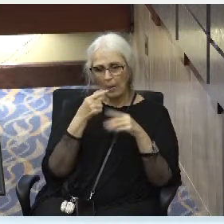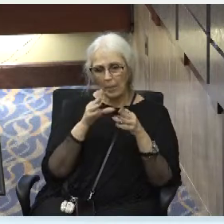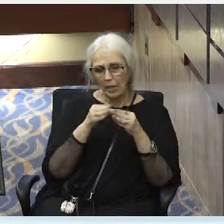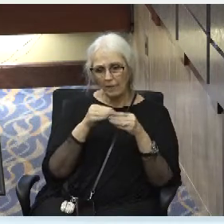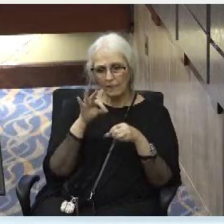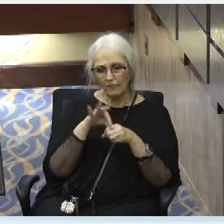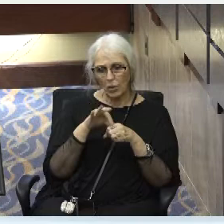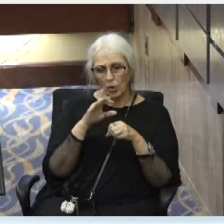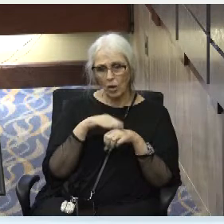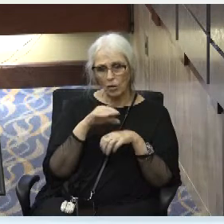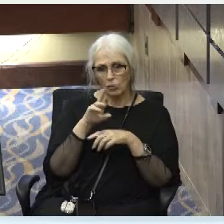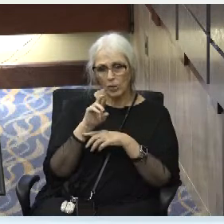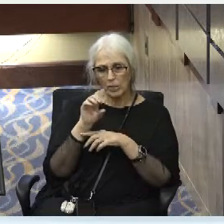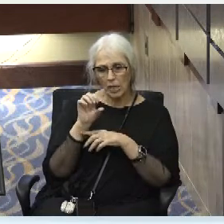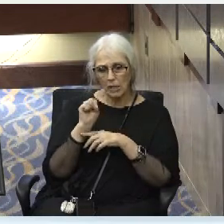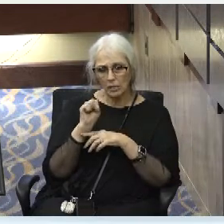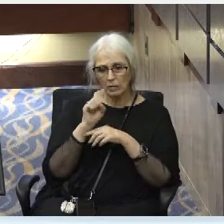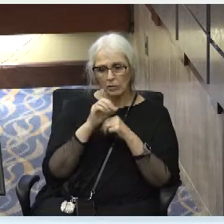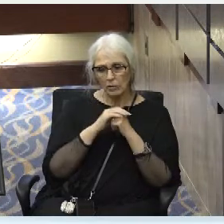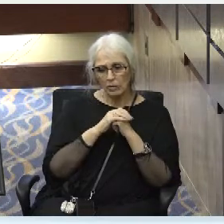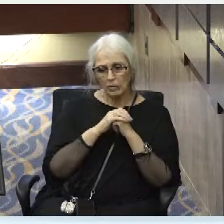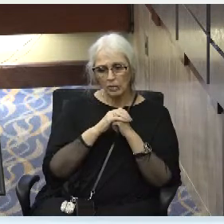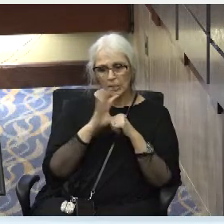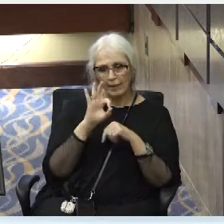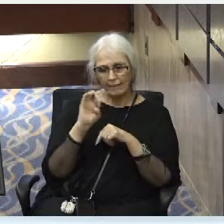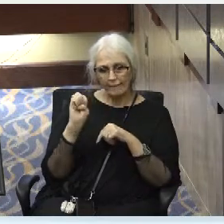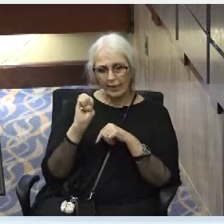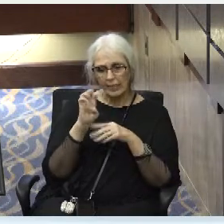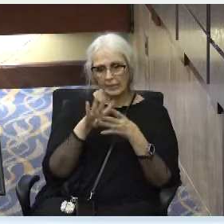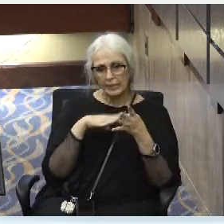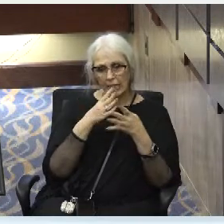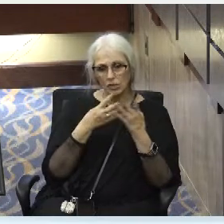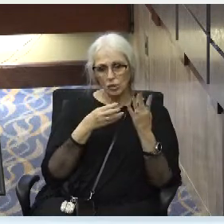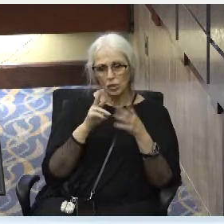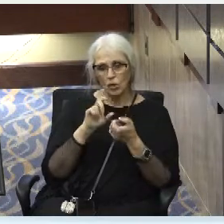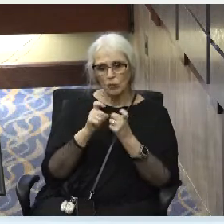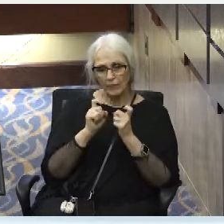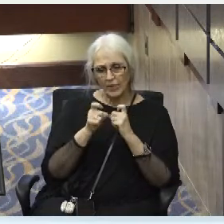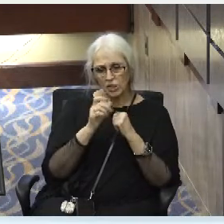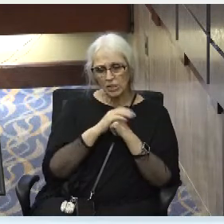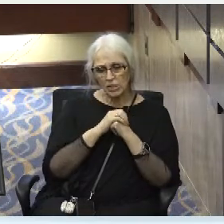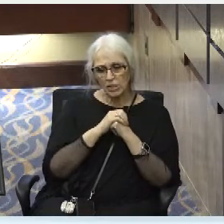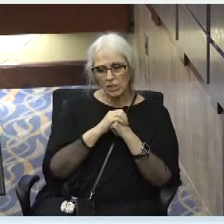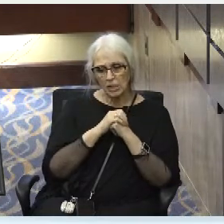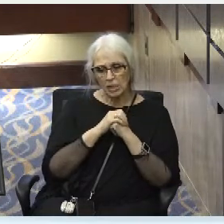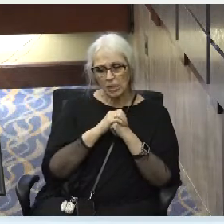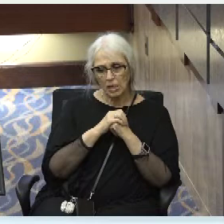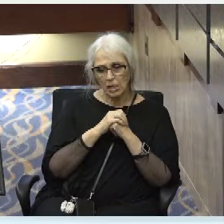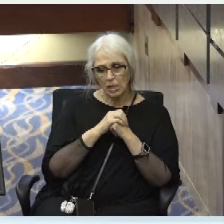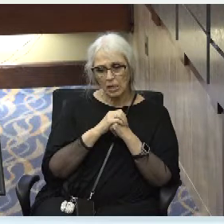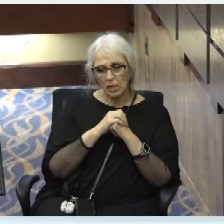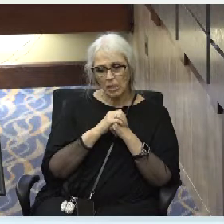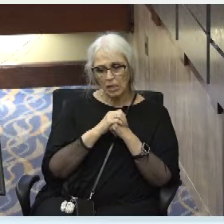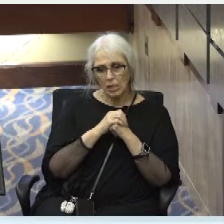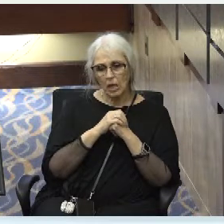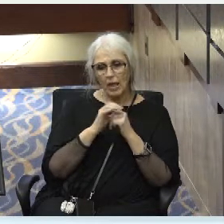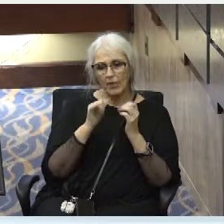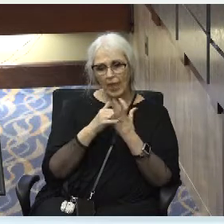vote on the resolution on municipal drainage utility fee schedule revisions. They kind of align with the ordinance changes at this